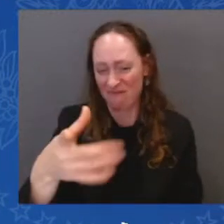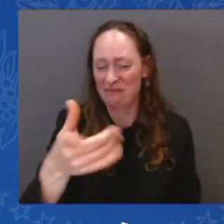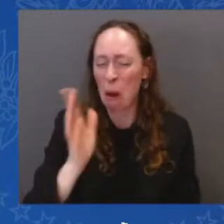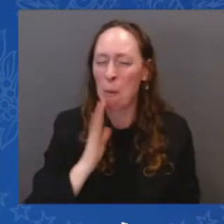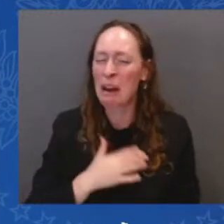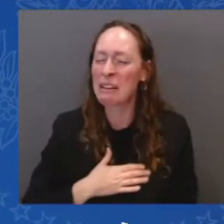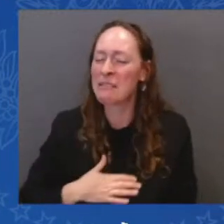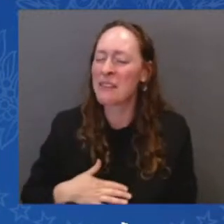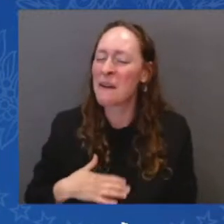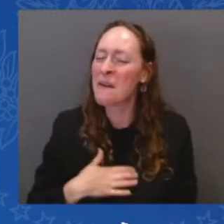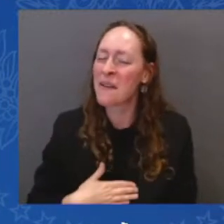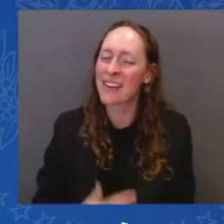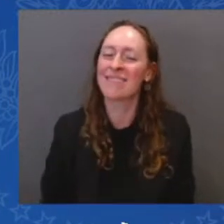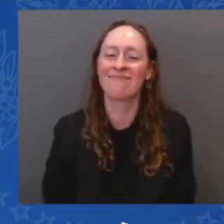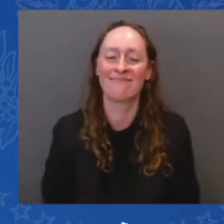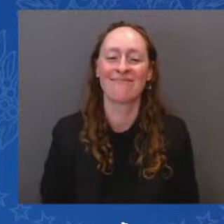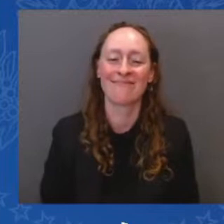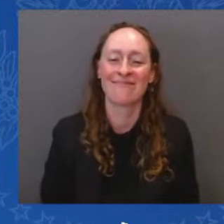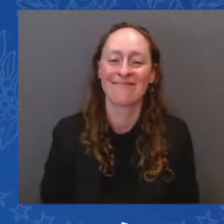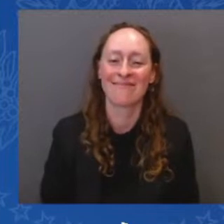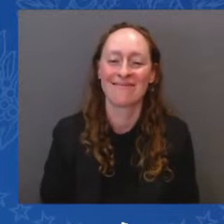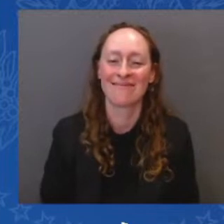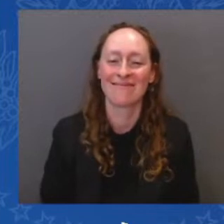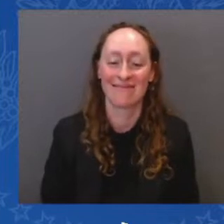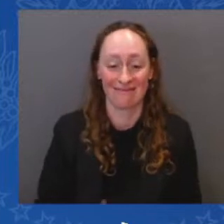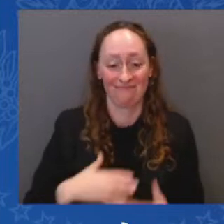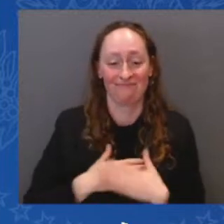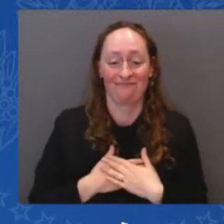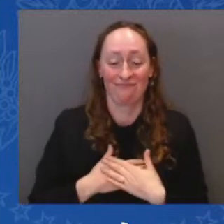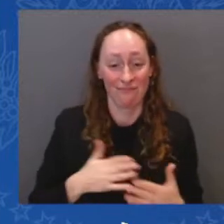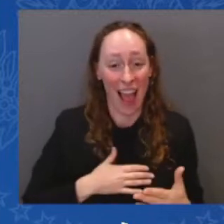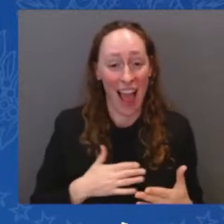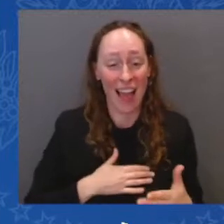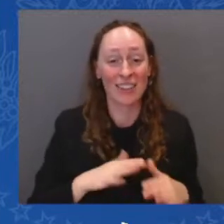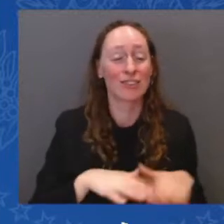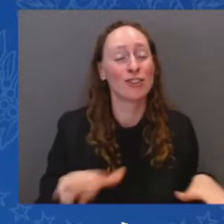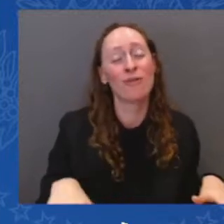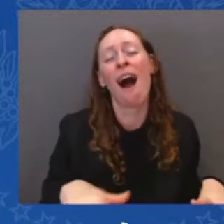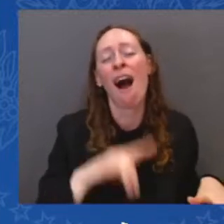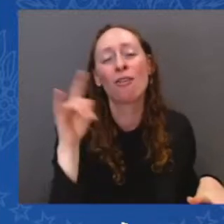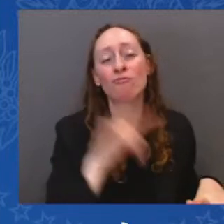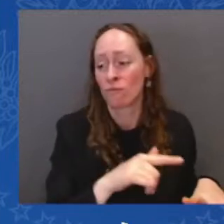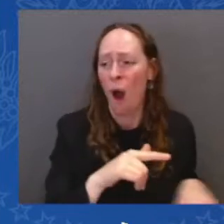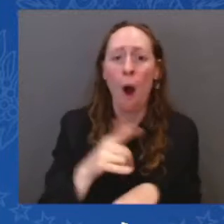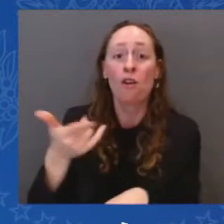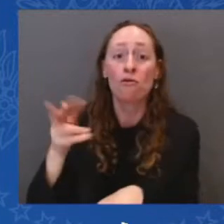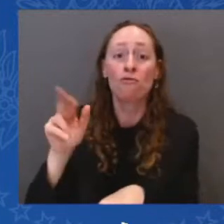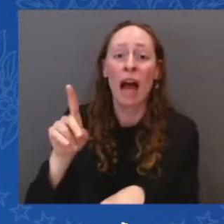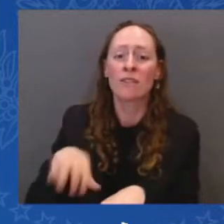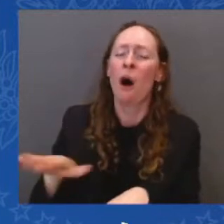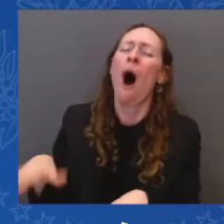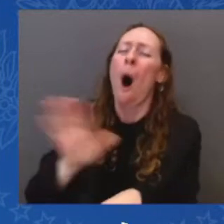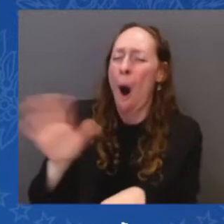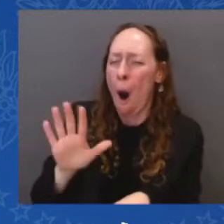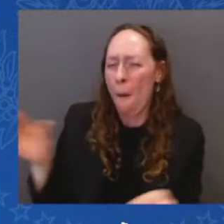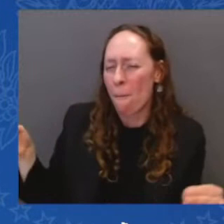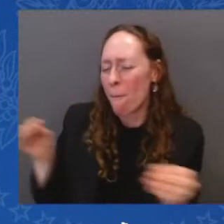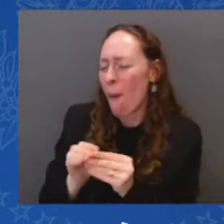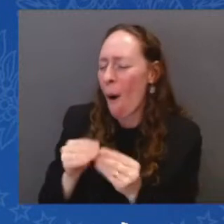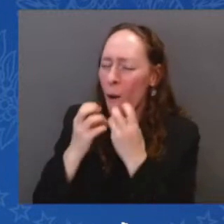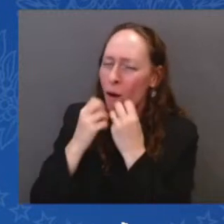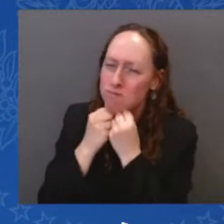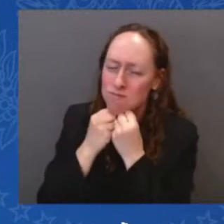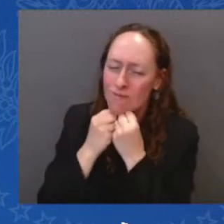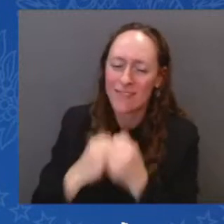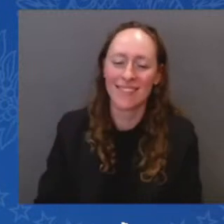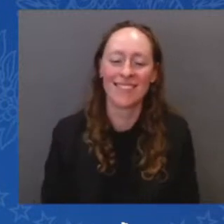my grandkids. Now, everyone who has spent time with Mark knows three things about him.